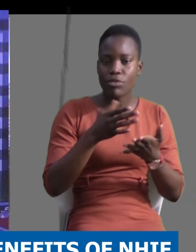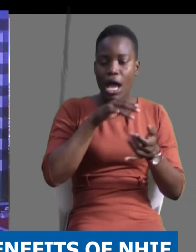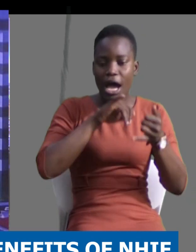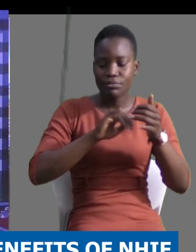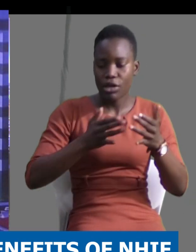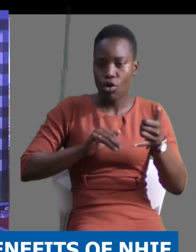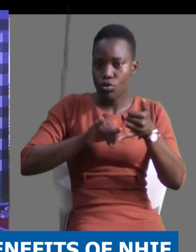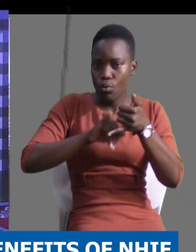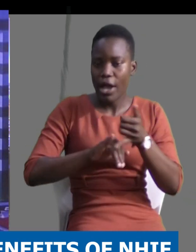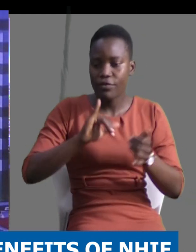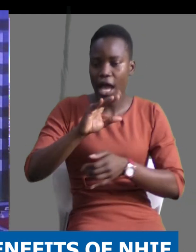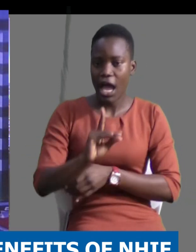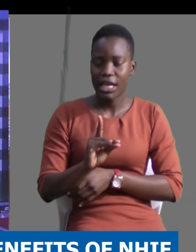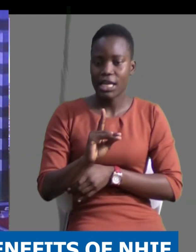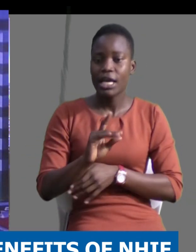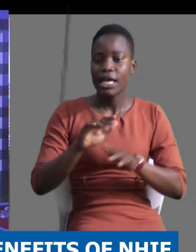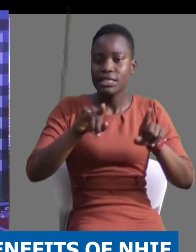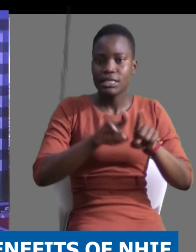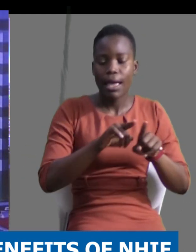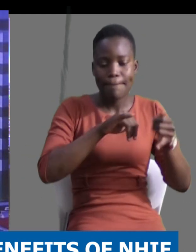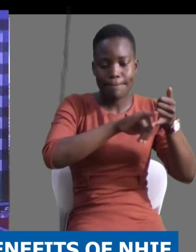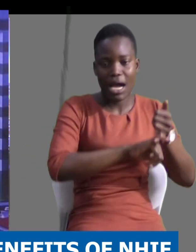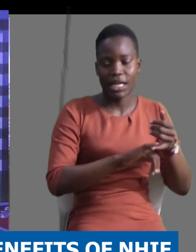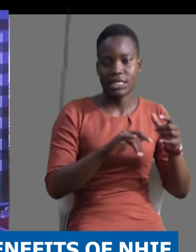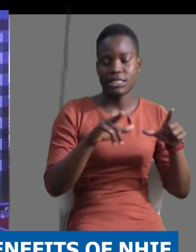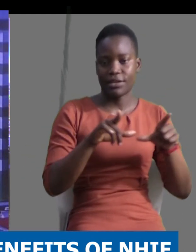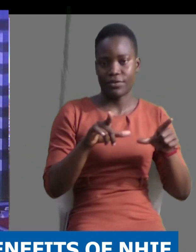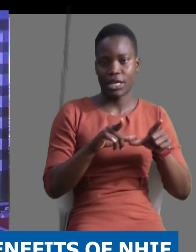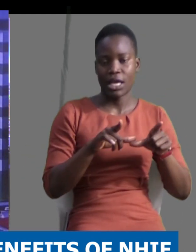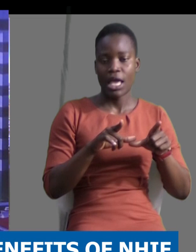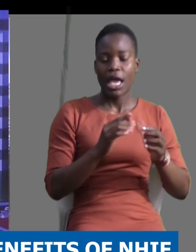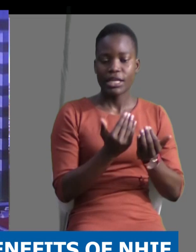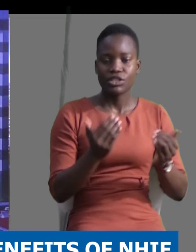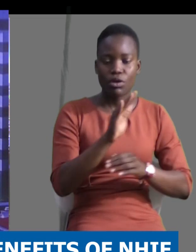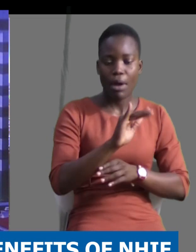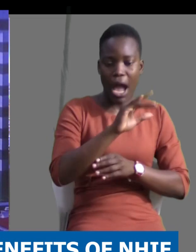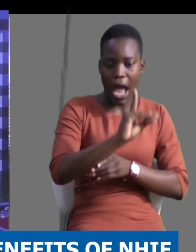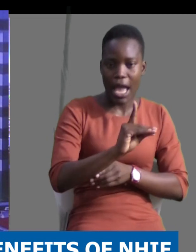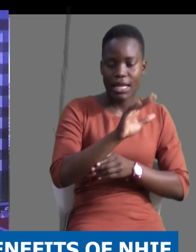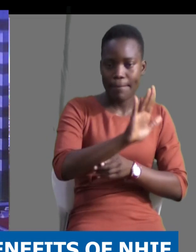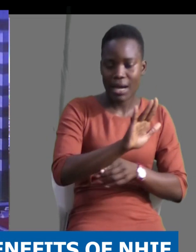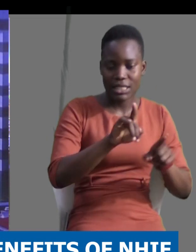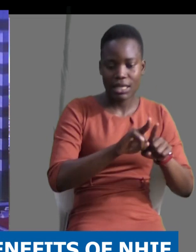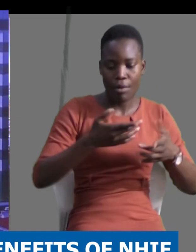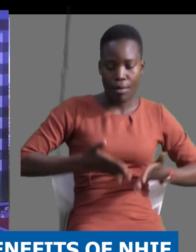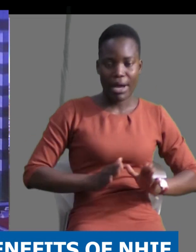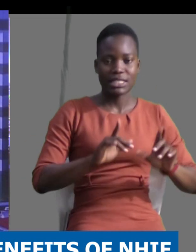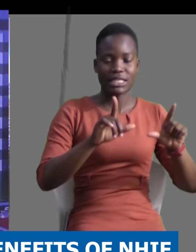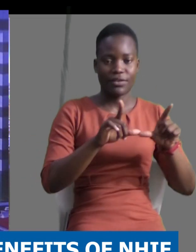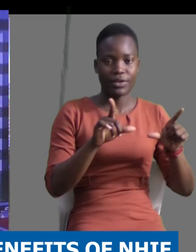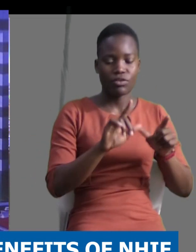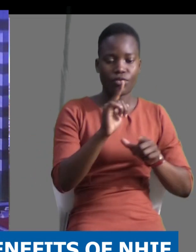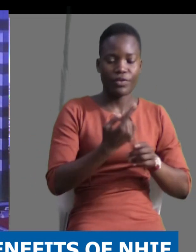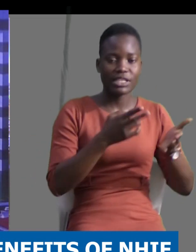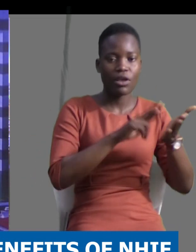card, and a marriage certificate. And for the children, we with your ID card plus their birth certificates. On the